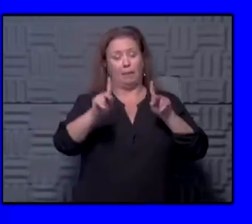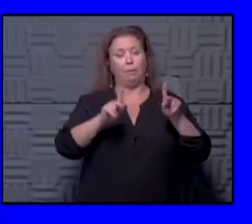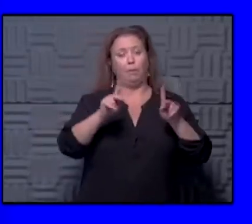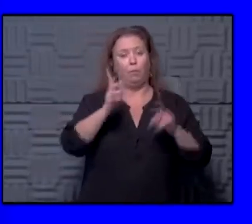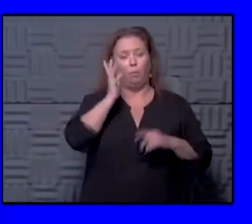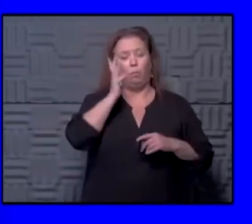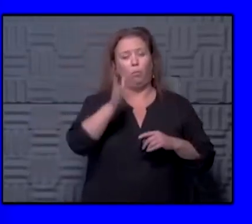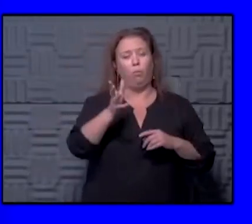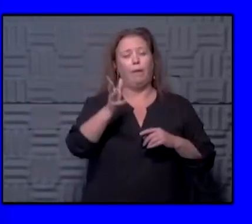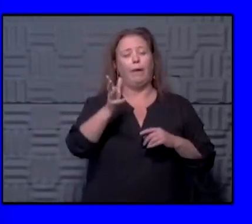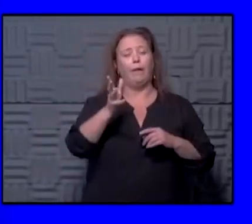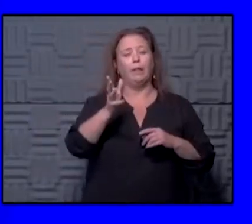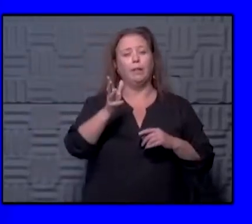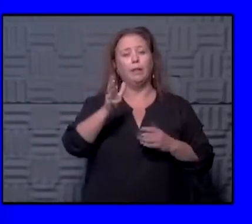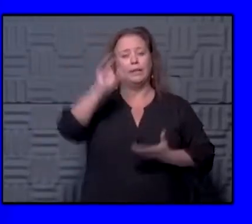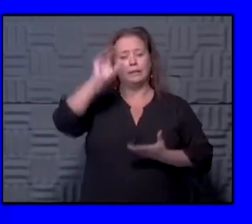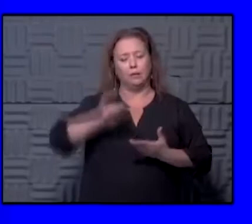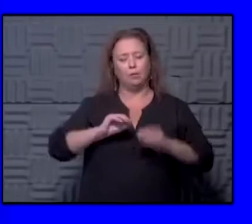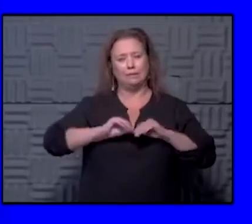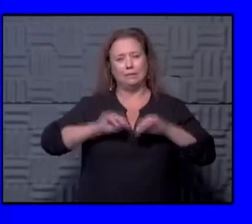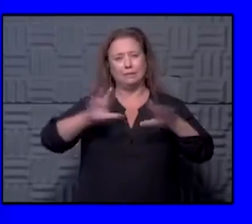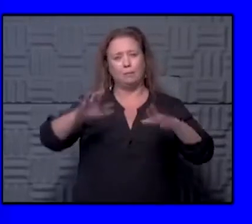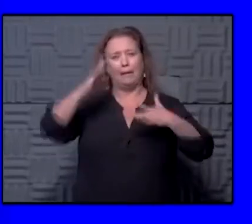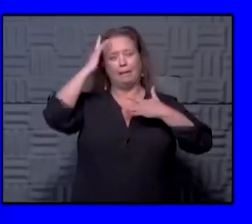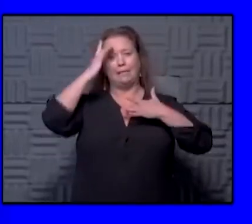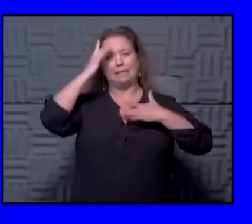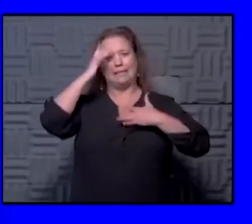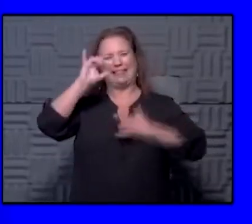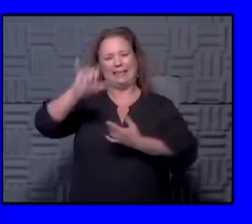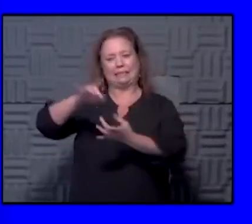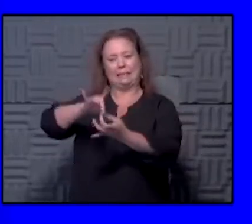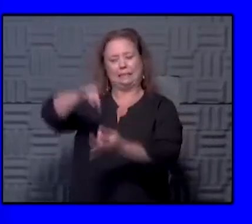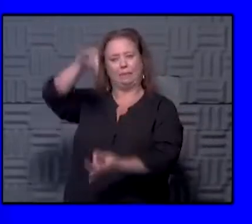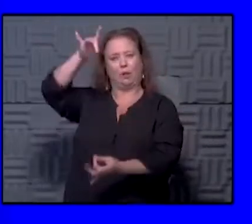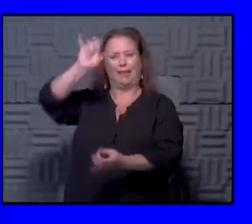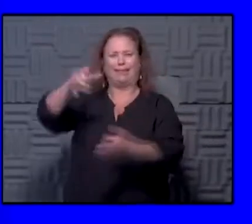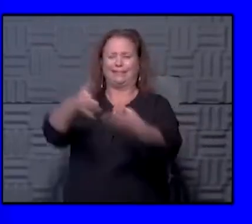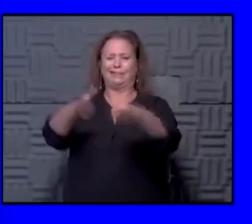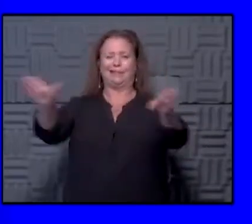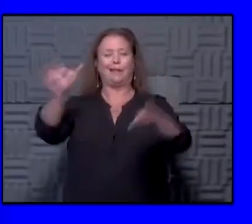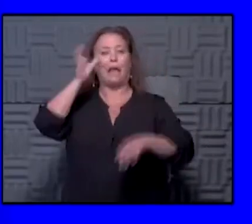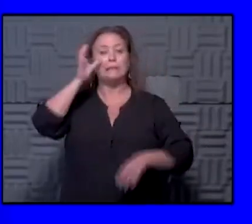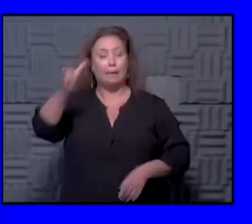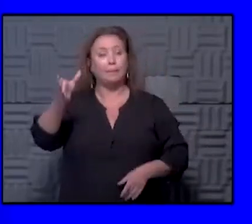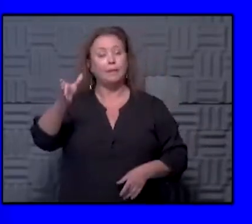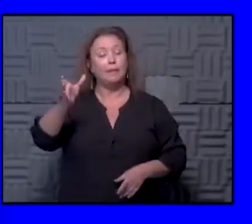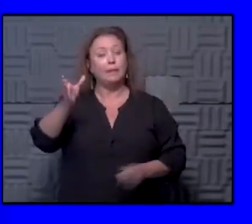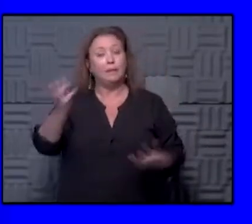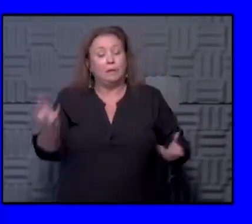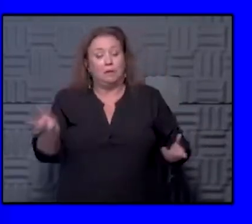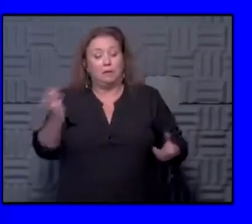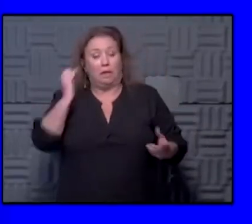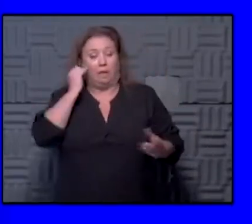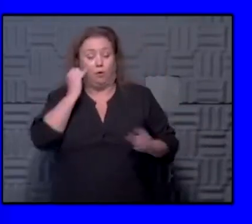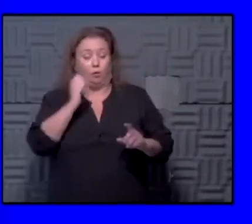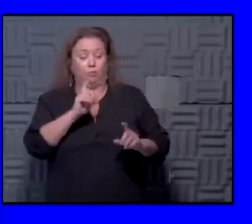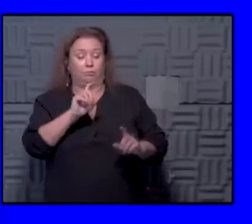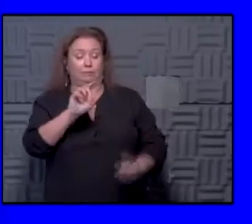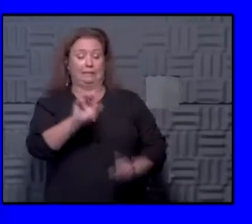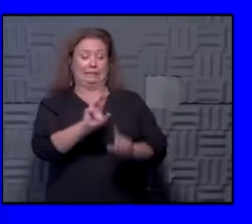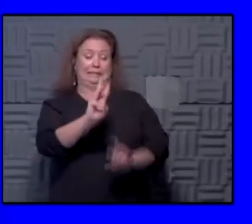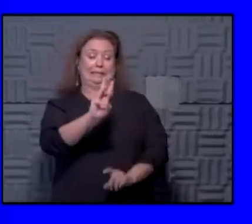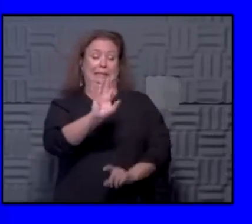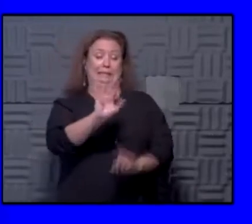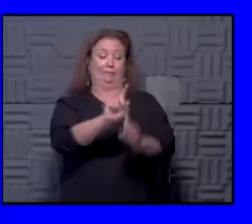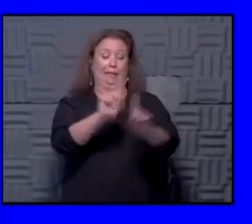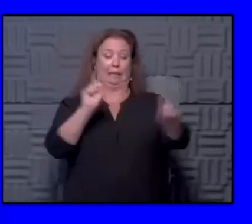is going to decrease the spread of the disease. That's what the spirit, that's the large, broad concept. And whether you're separated by 6 feet,